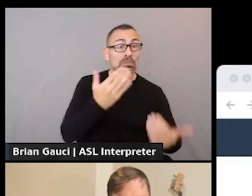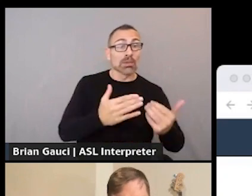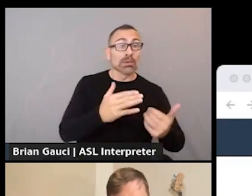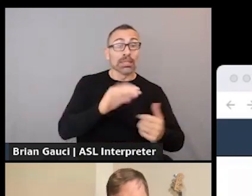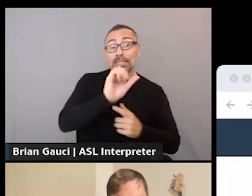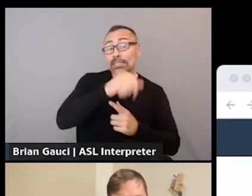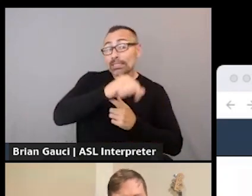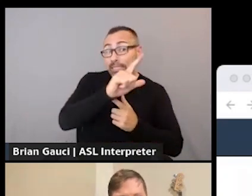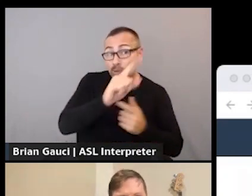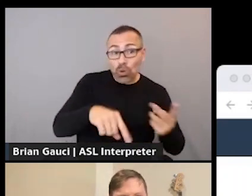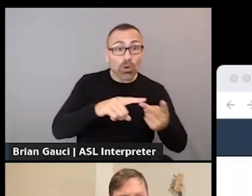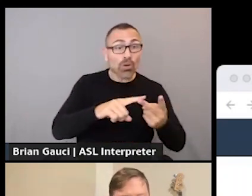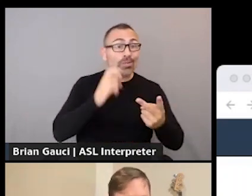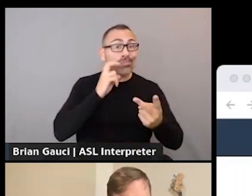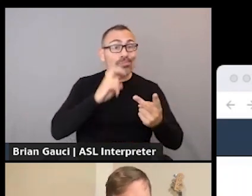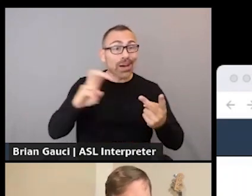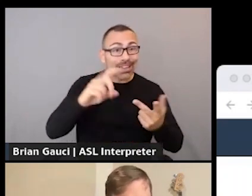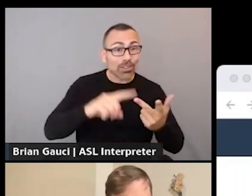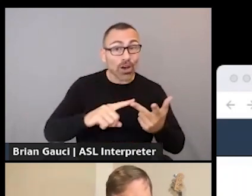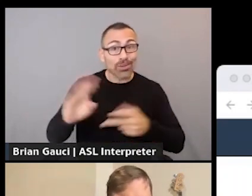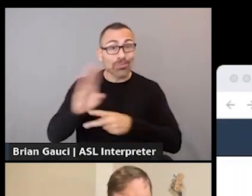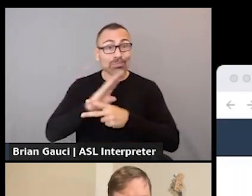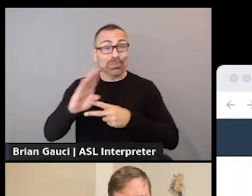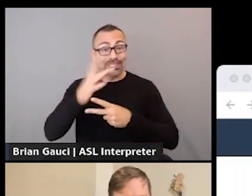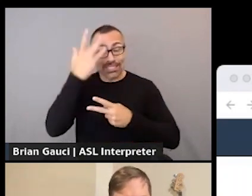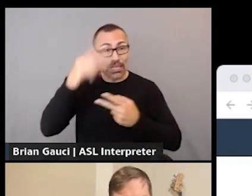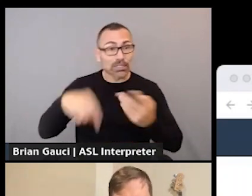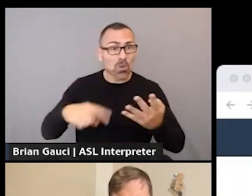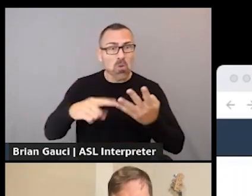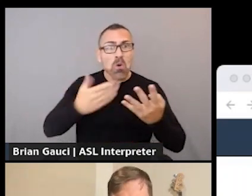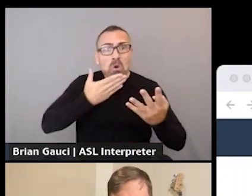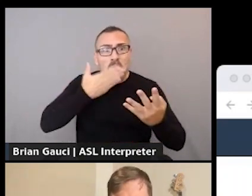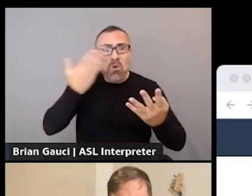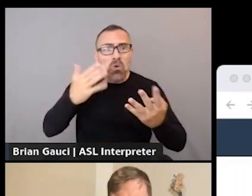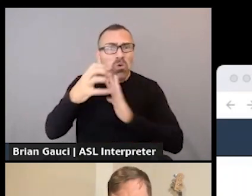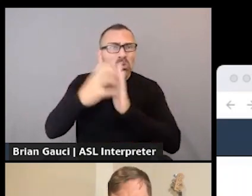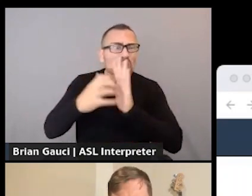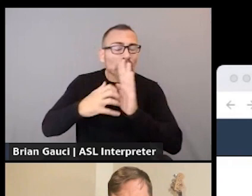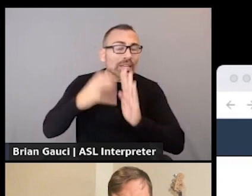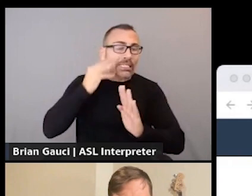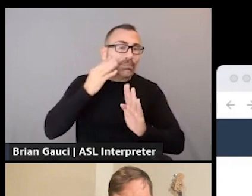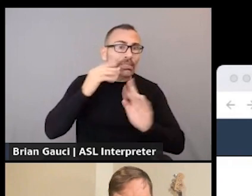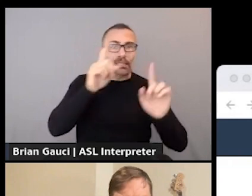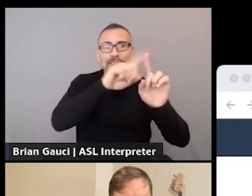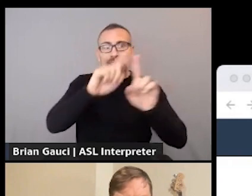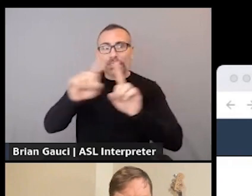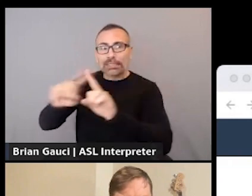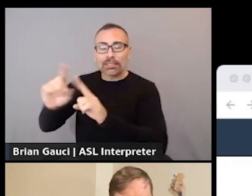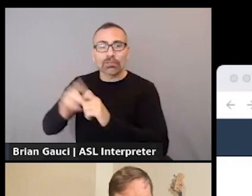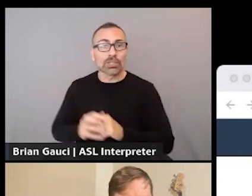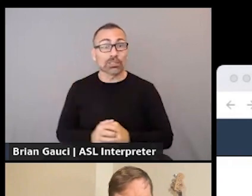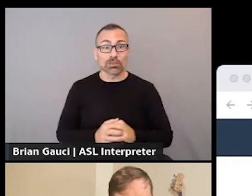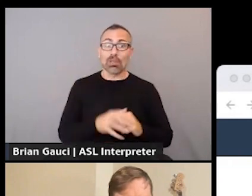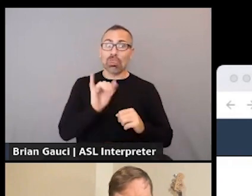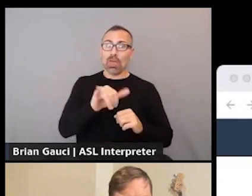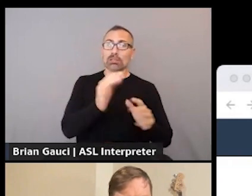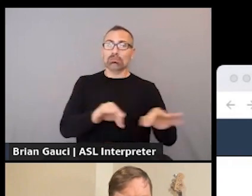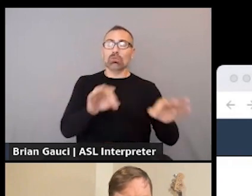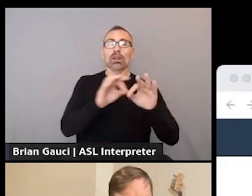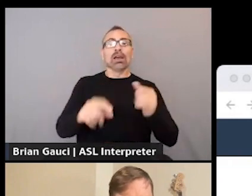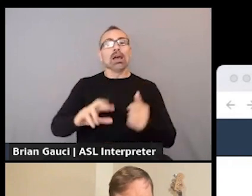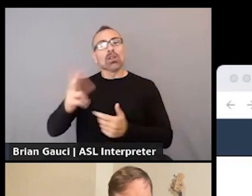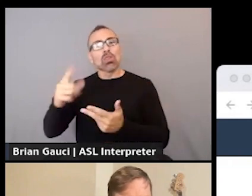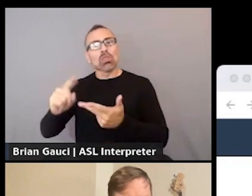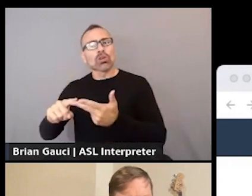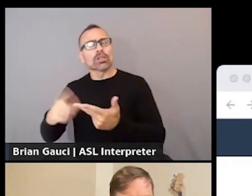all. And the third, which is the sole value prop, if I leave you with anything today, it's going to be the whole